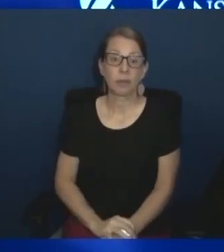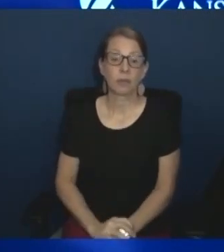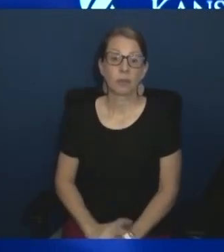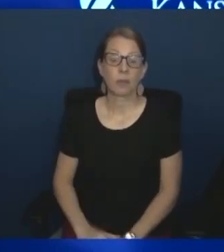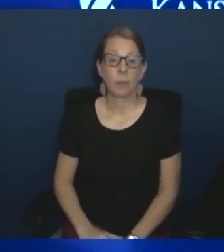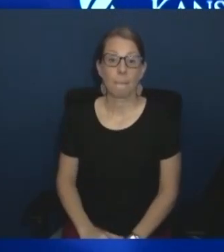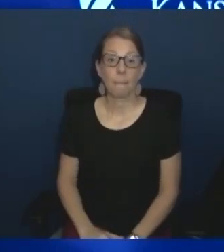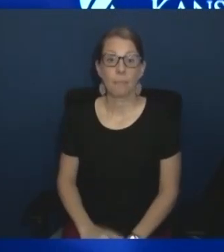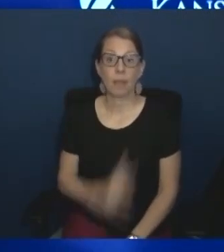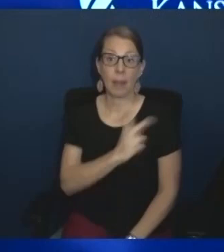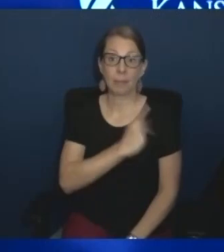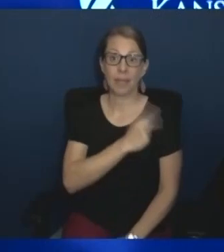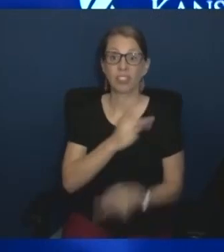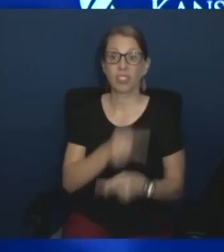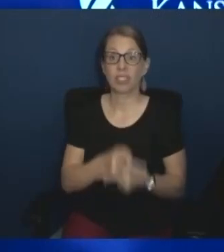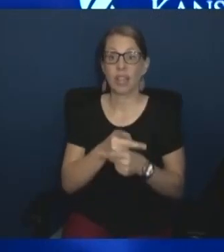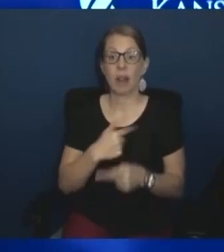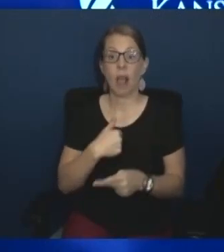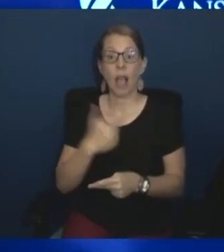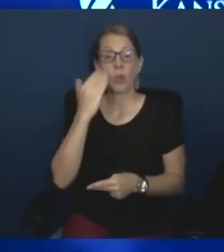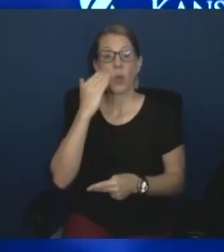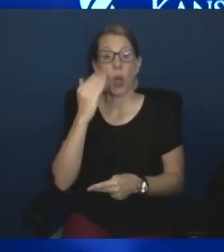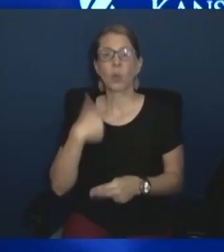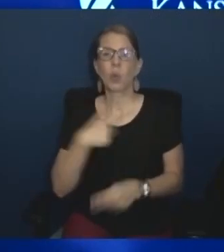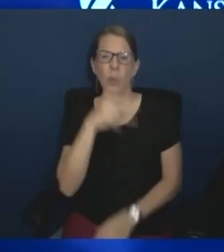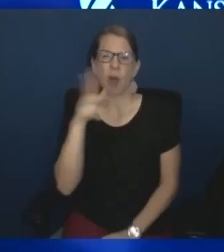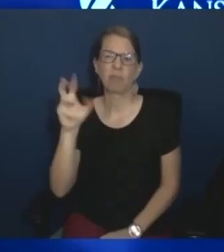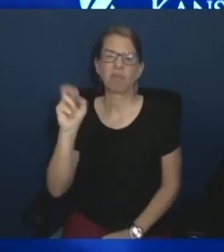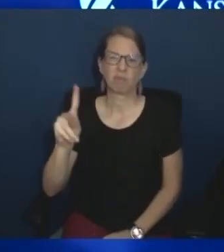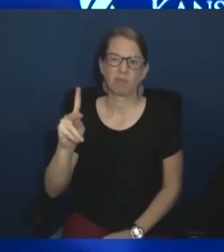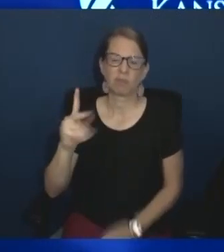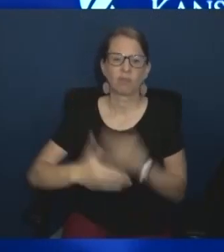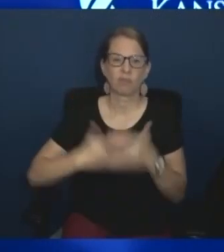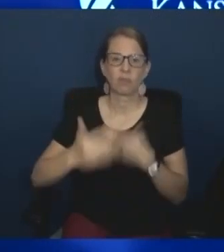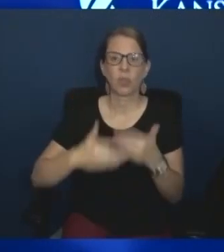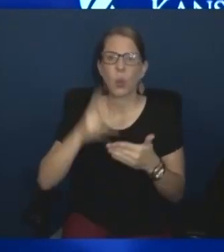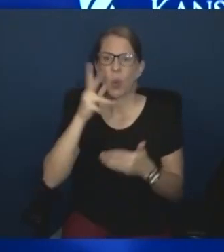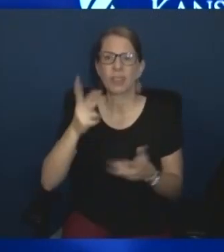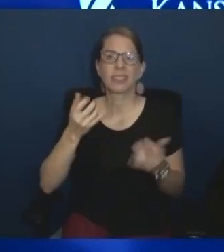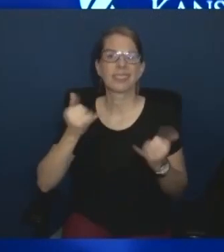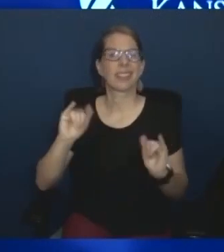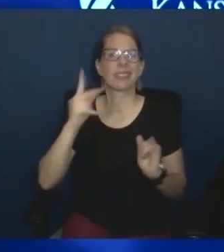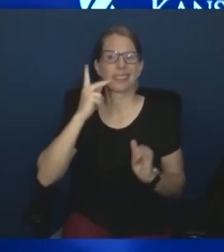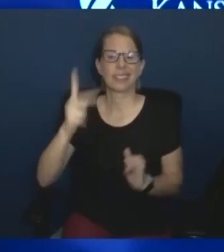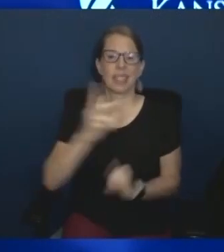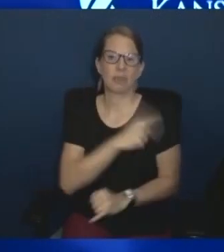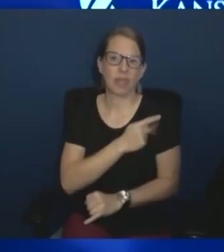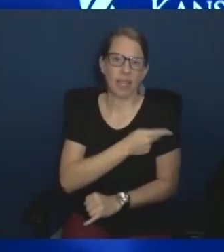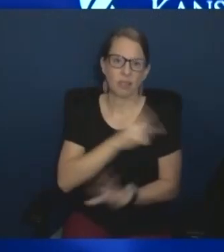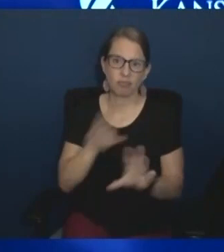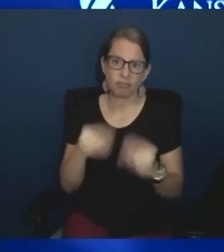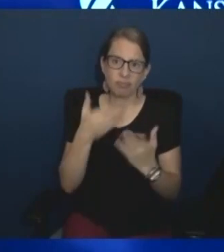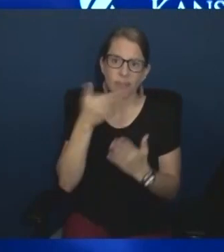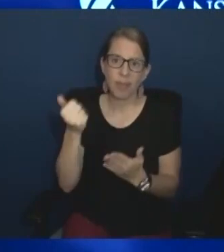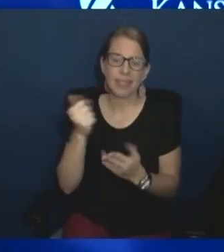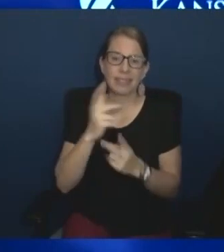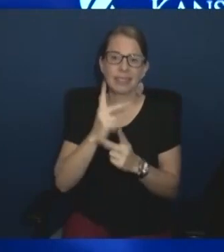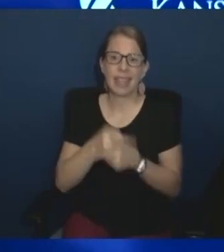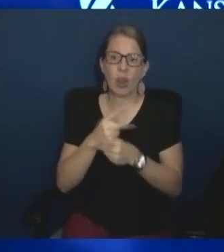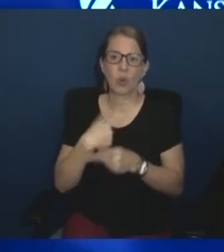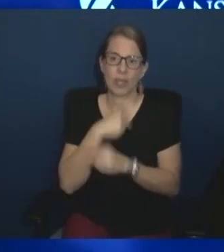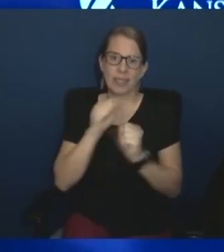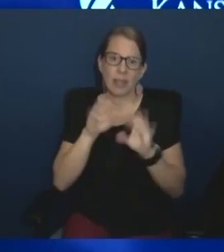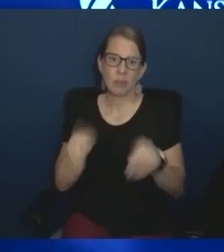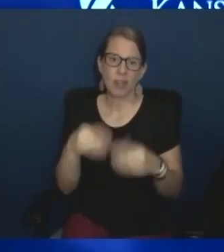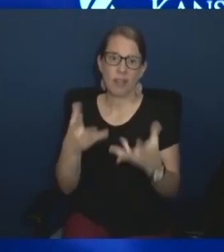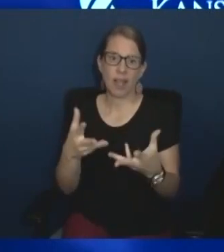patient care, I know we're going to be okay, and I know we're still going to see our patients, and I know we're going to give the best care that we can give. It just might take a little